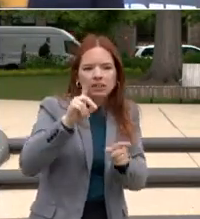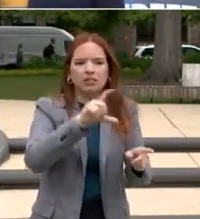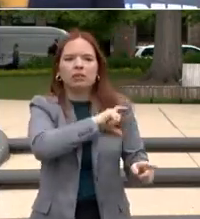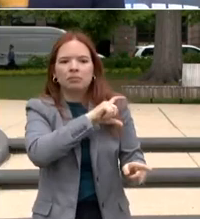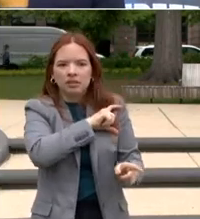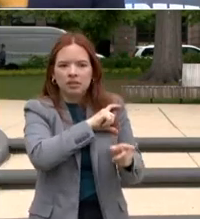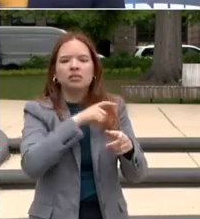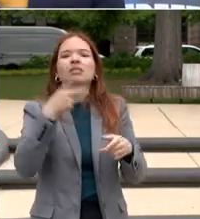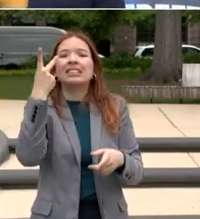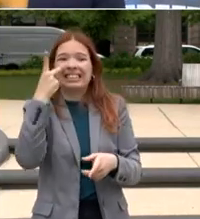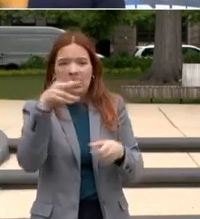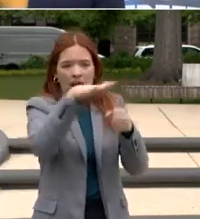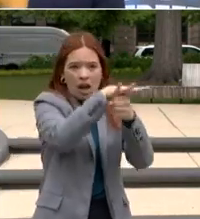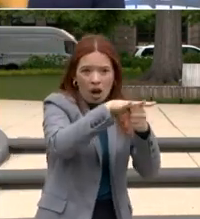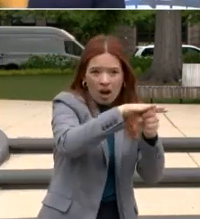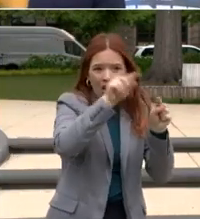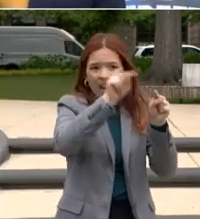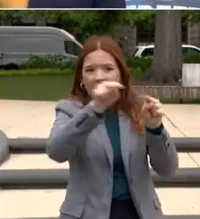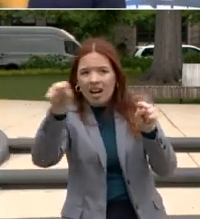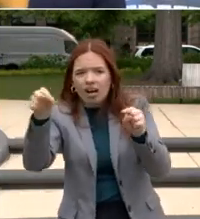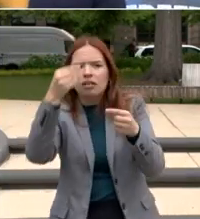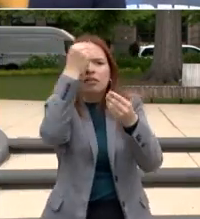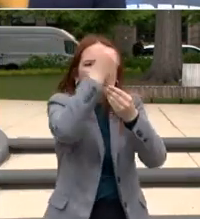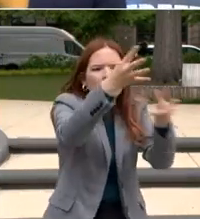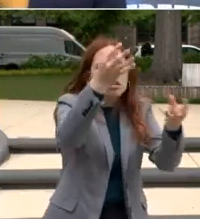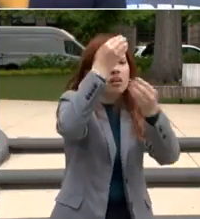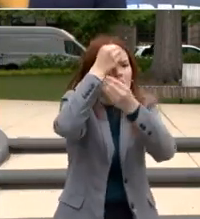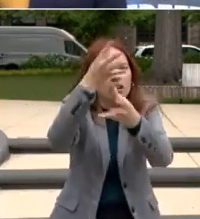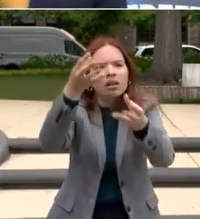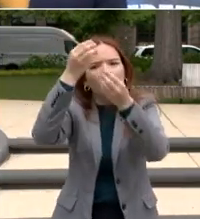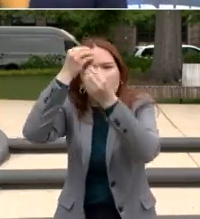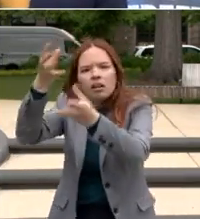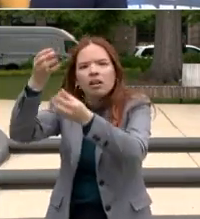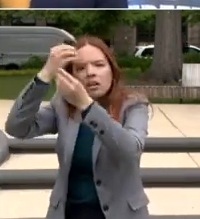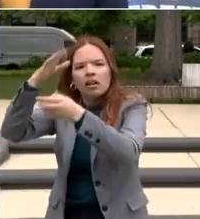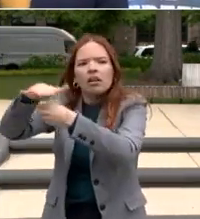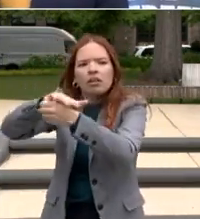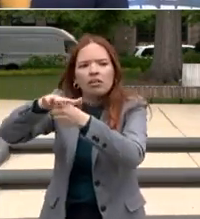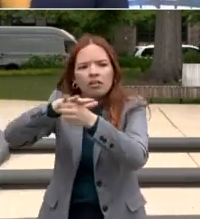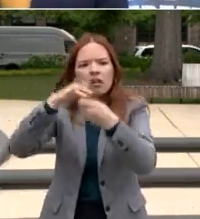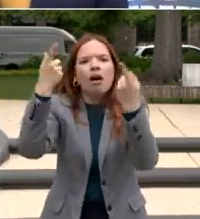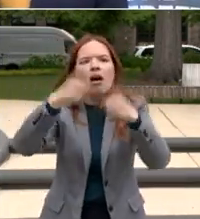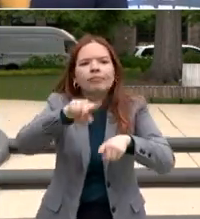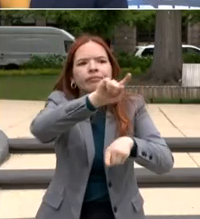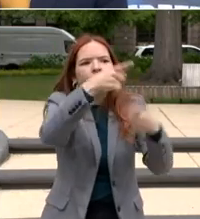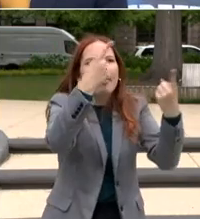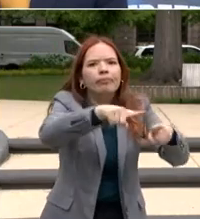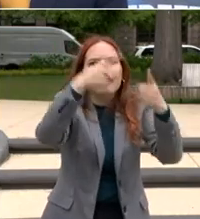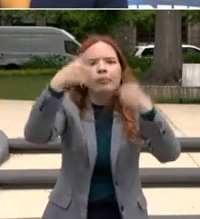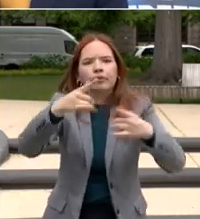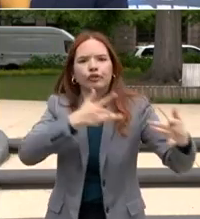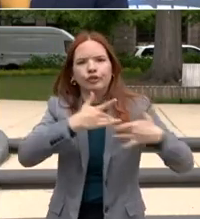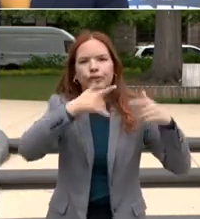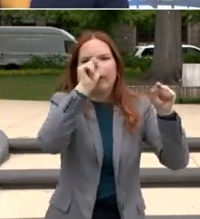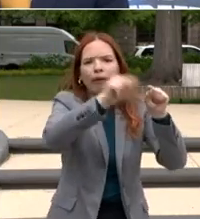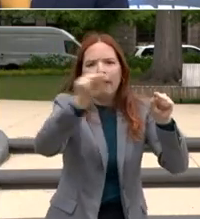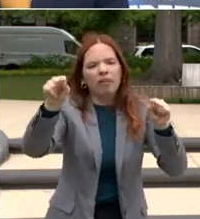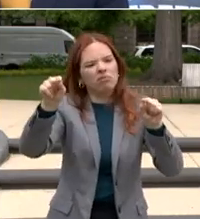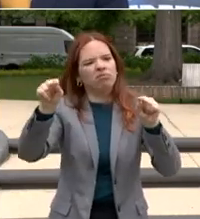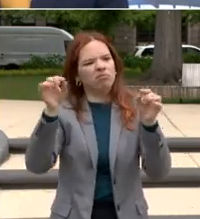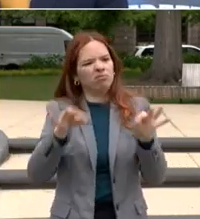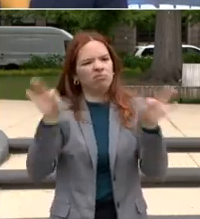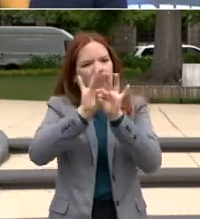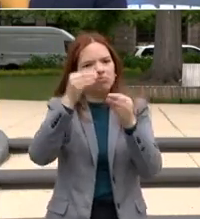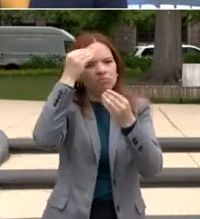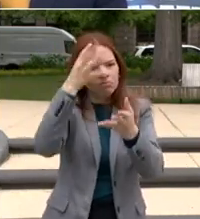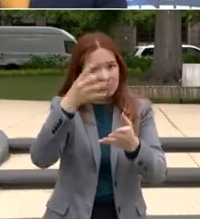are informed by areas of carjacking concern as well. So none of us are satisfied,